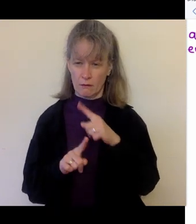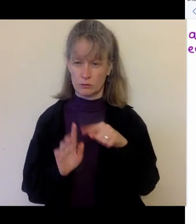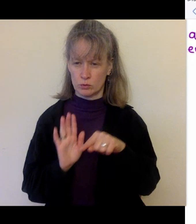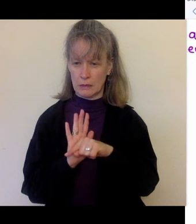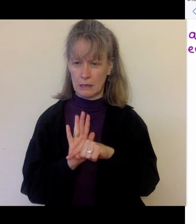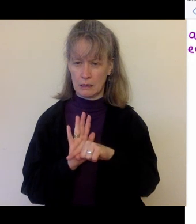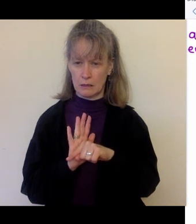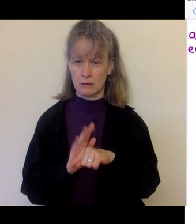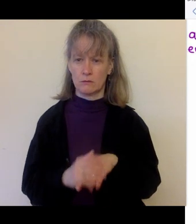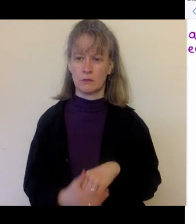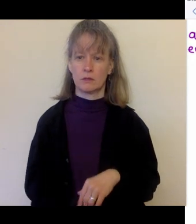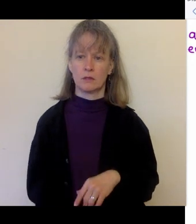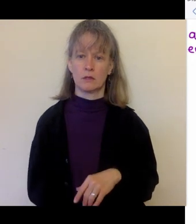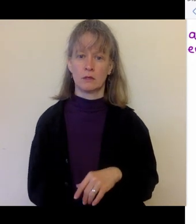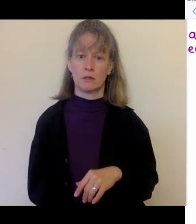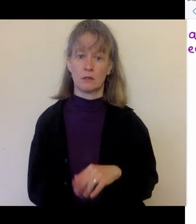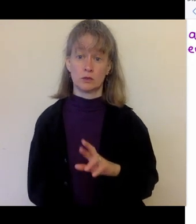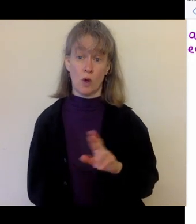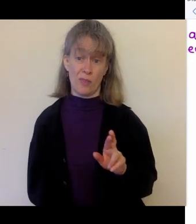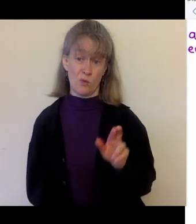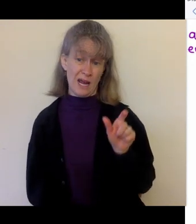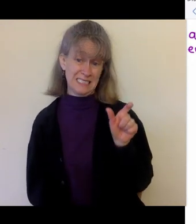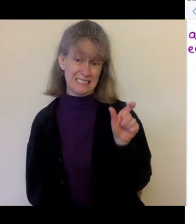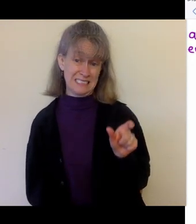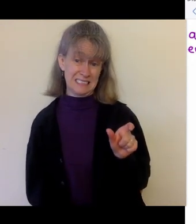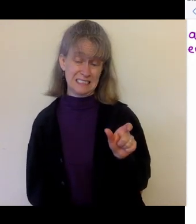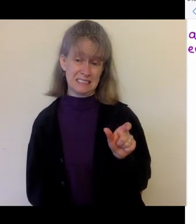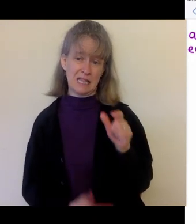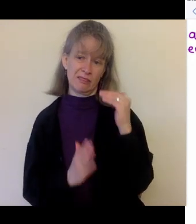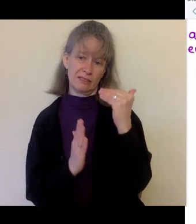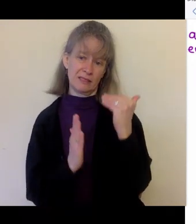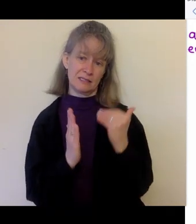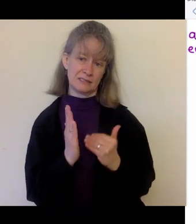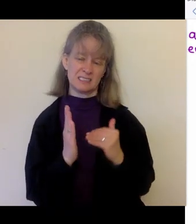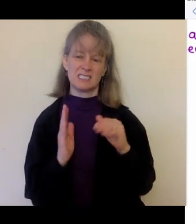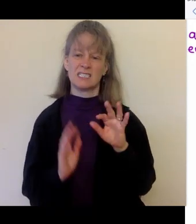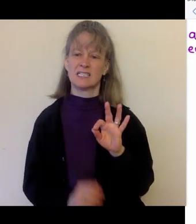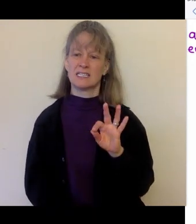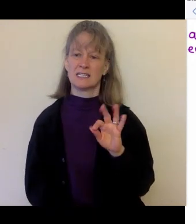So on the right, I'm going to list out the factors of 12.